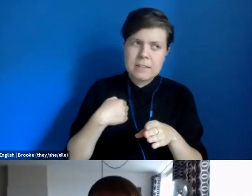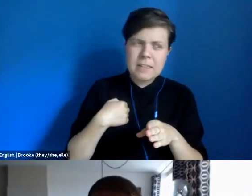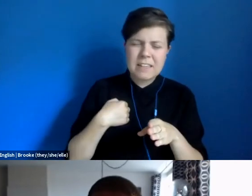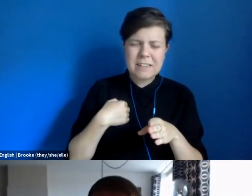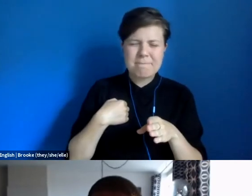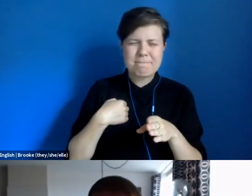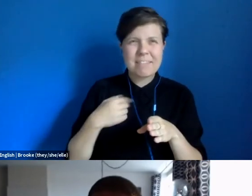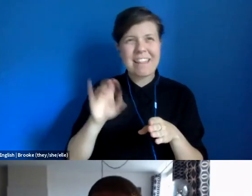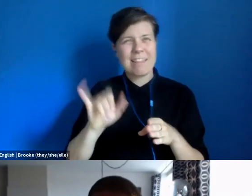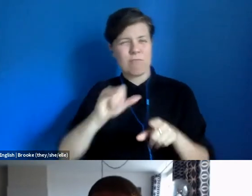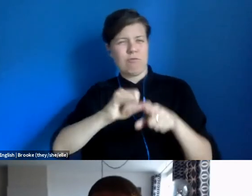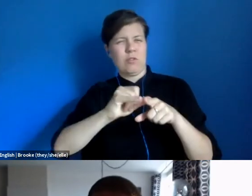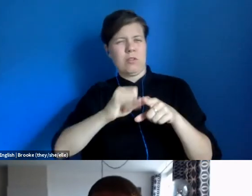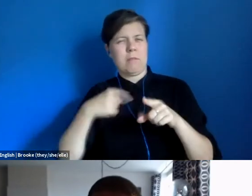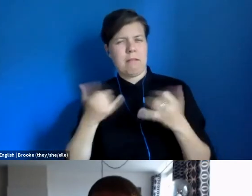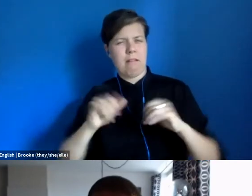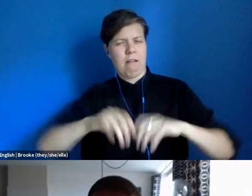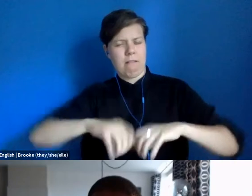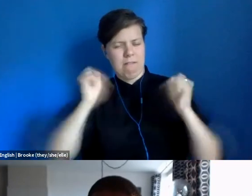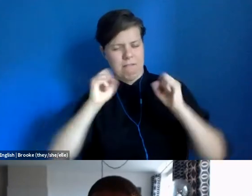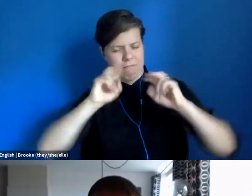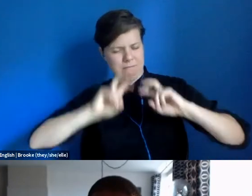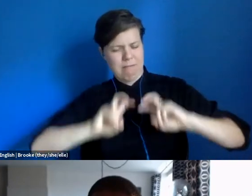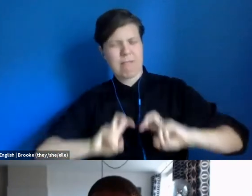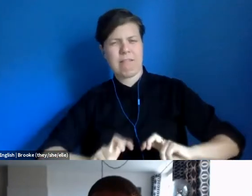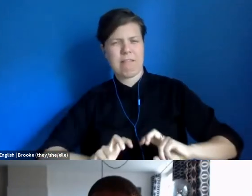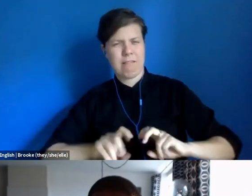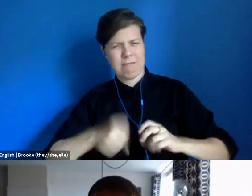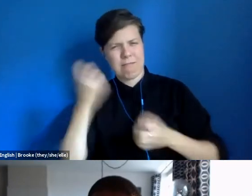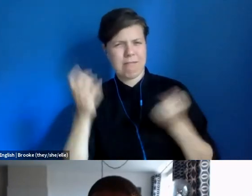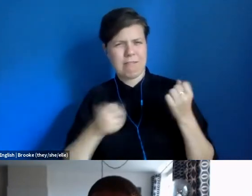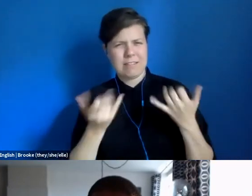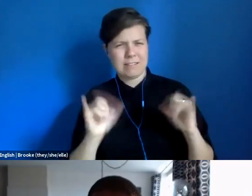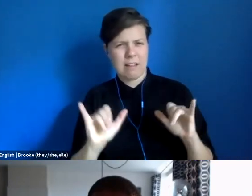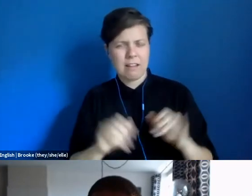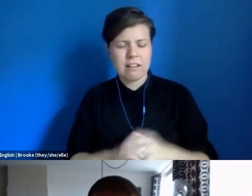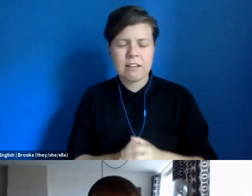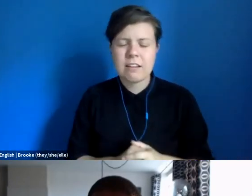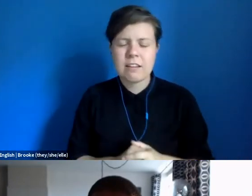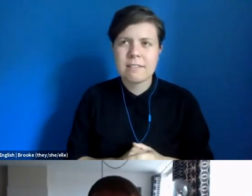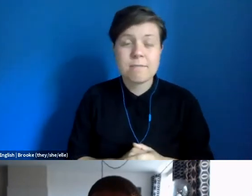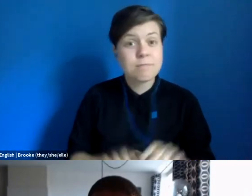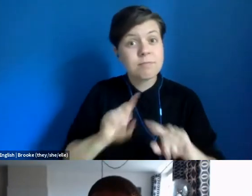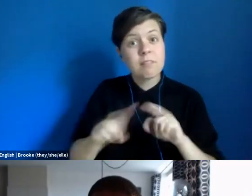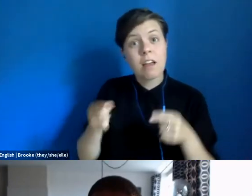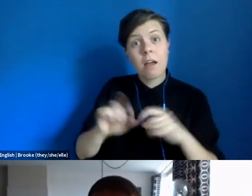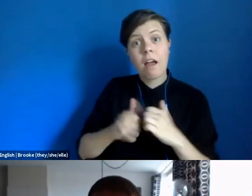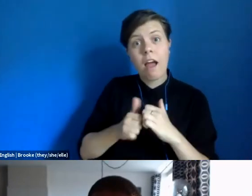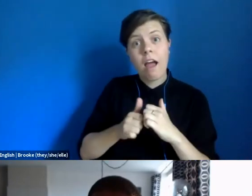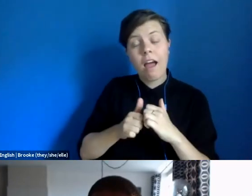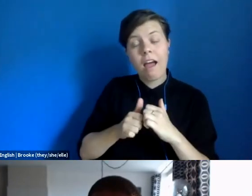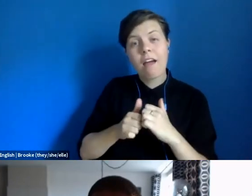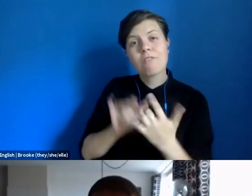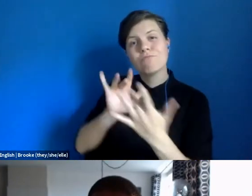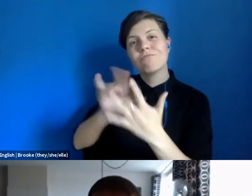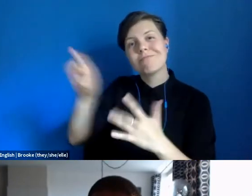deconstructing a lot. But that came about through contact with an organization called Drake Music in London